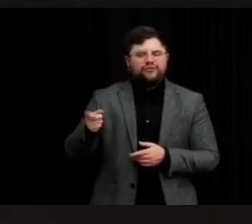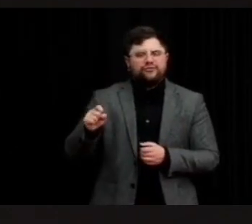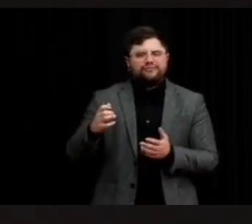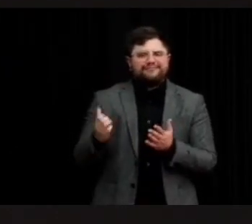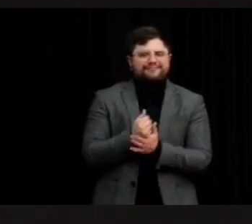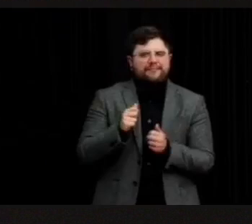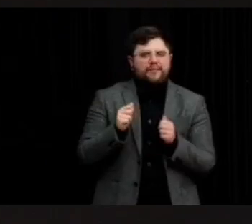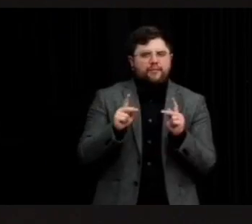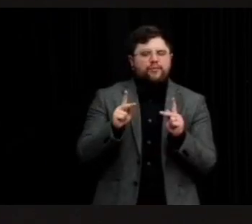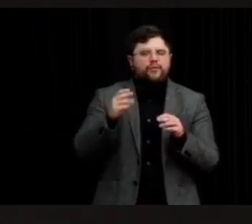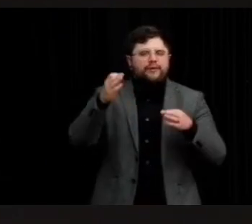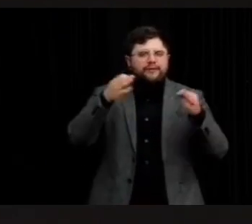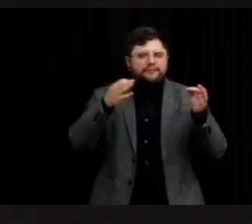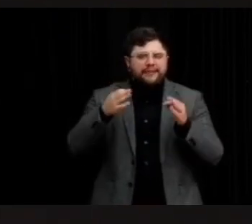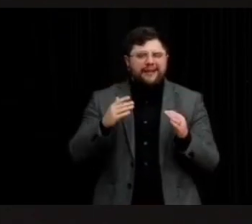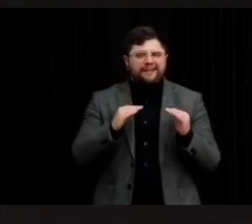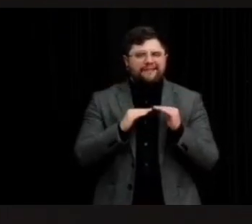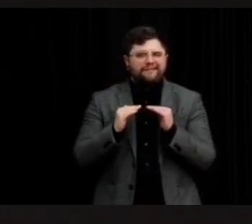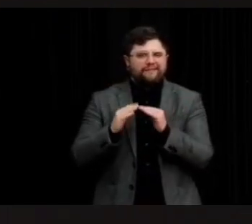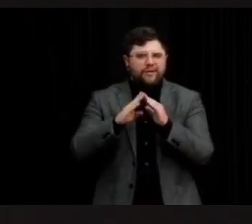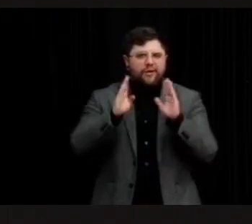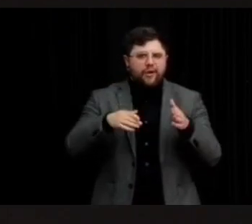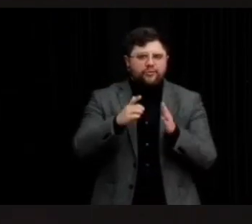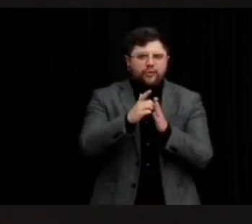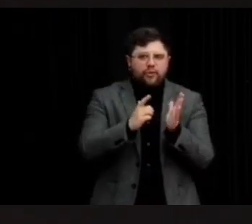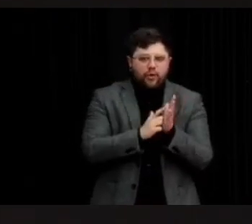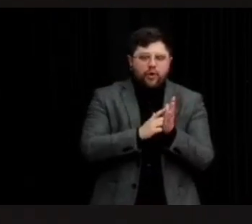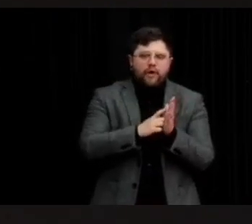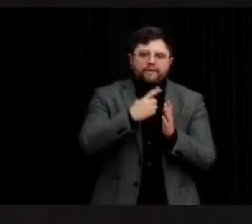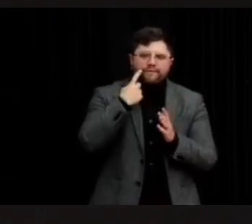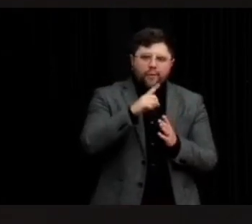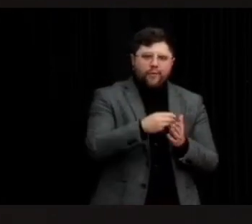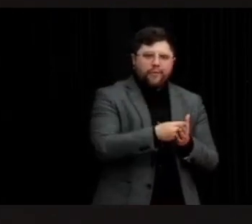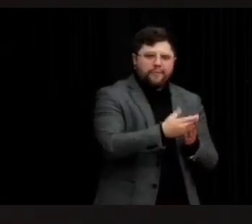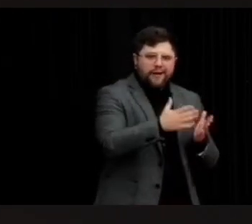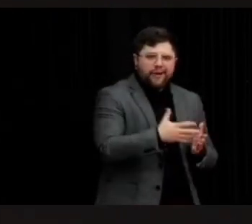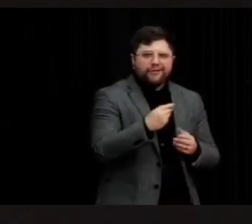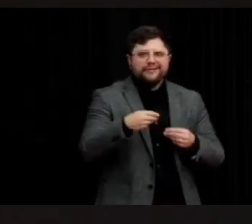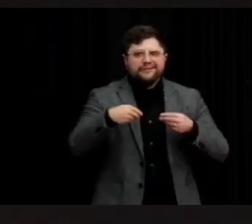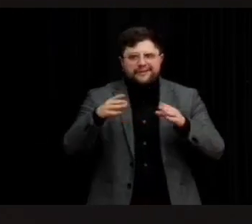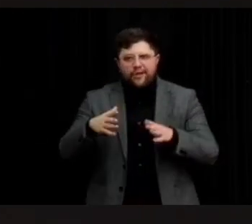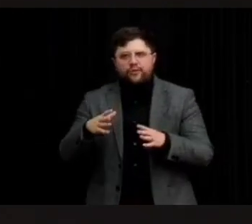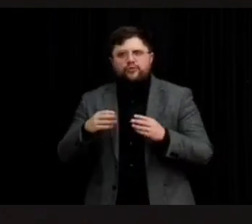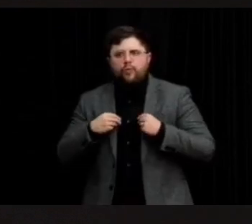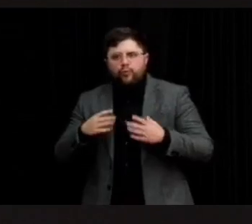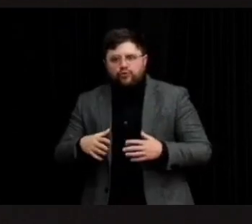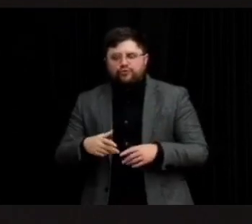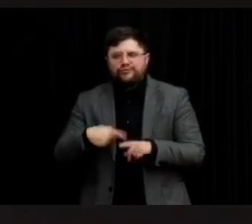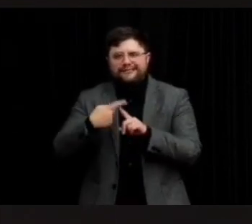explain the fair housing laws to buyers and sellers and owners and tenants,